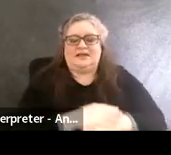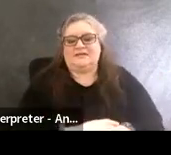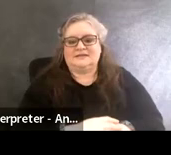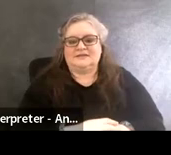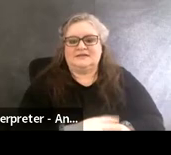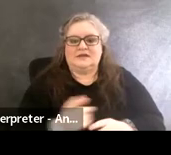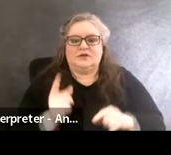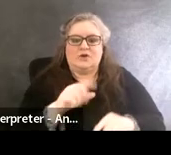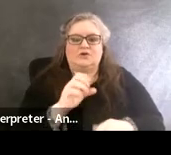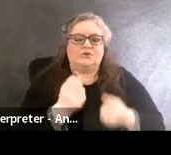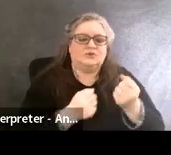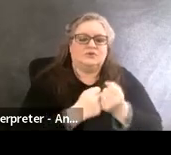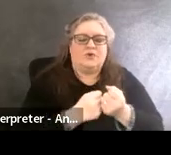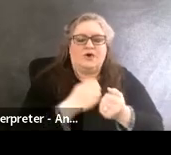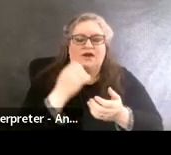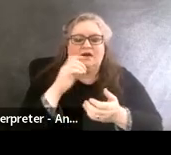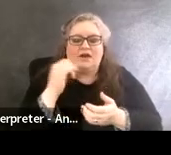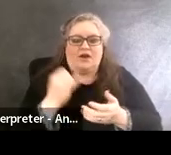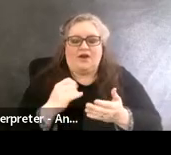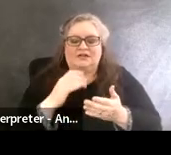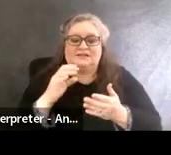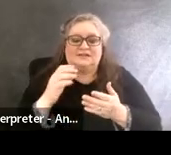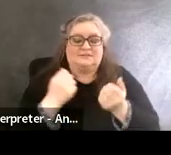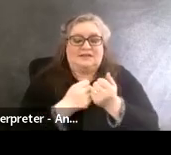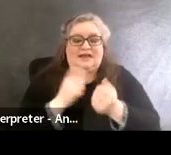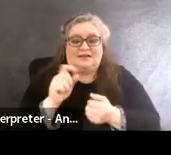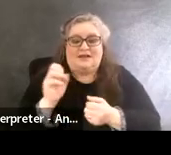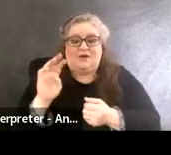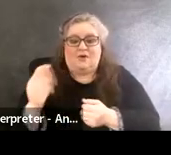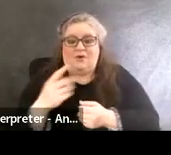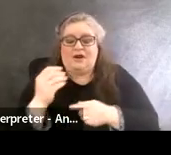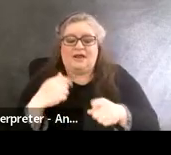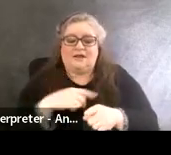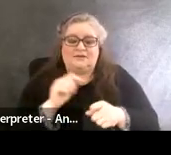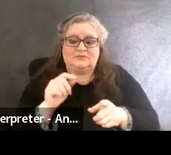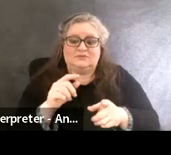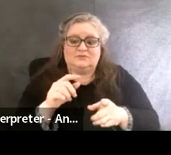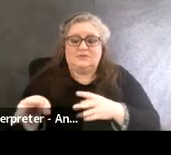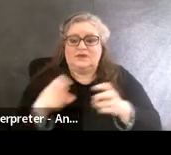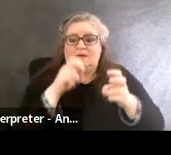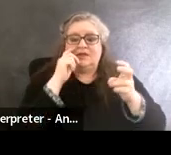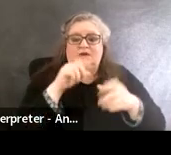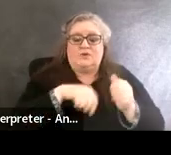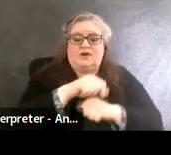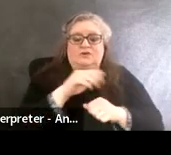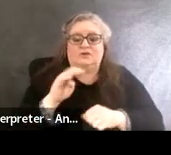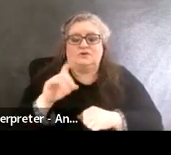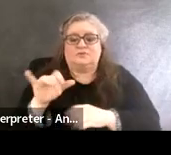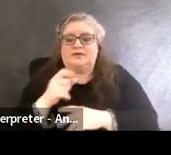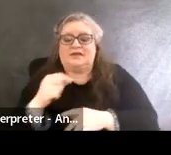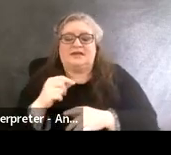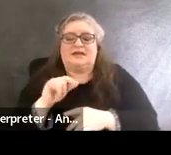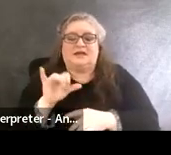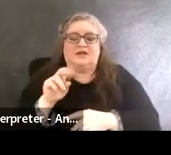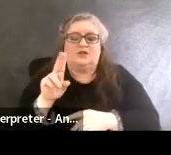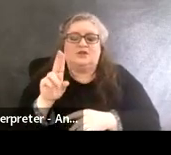support.artsalliance.org. This webinar will be uploaded again to our Arts Alliance Illinois social media and YouTube channels. We really encourage